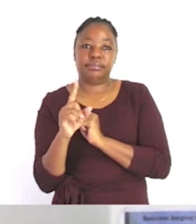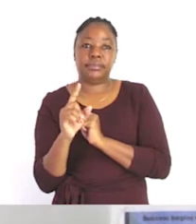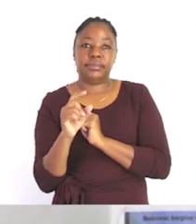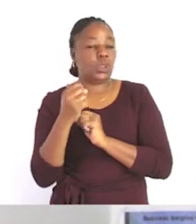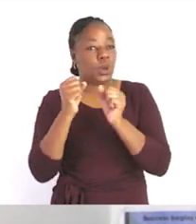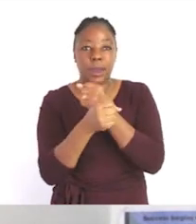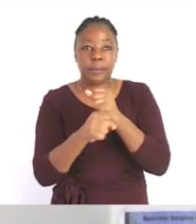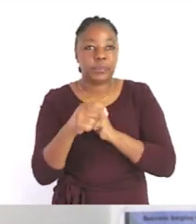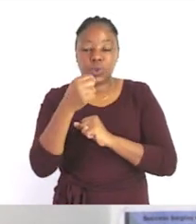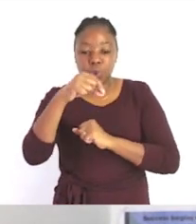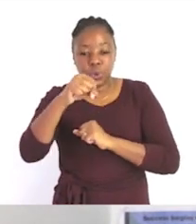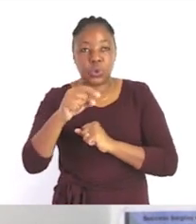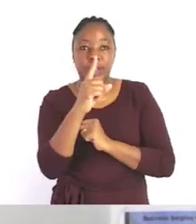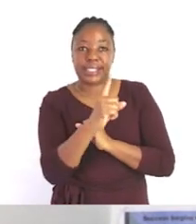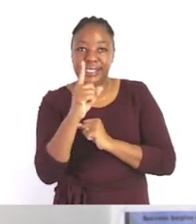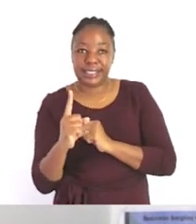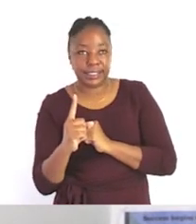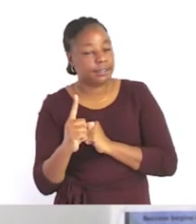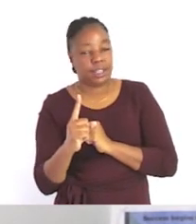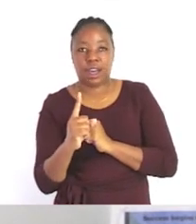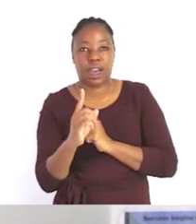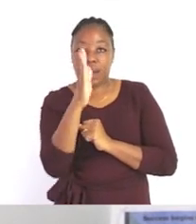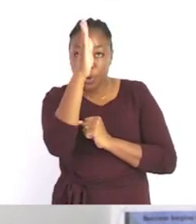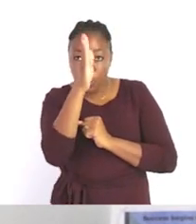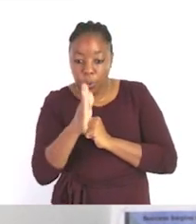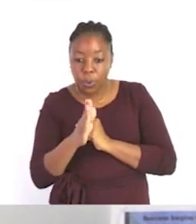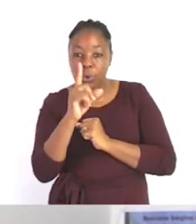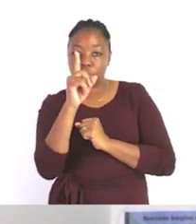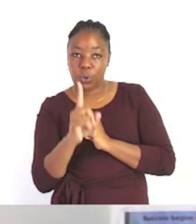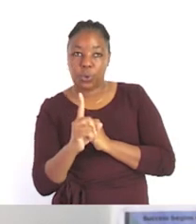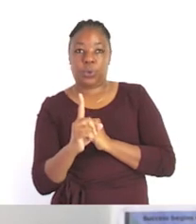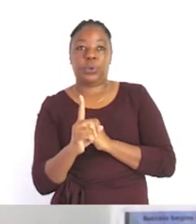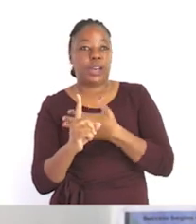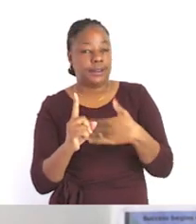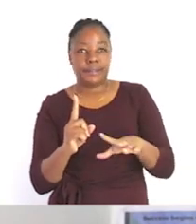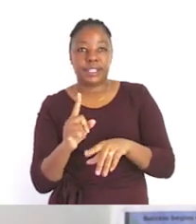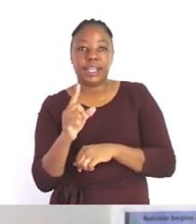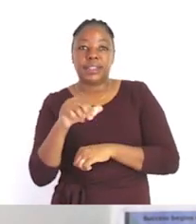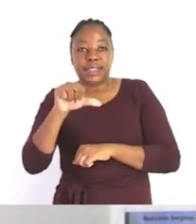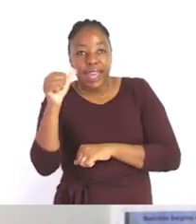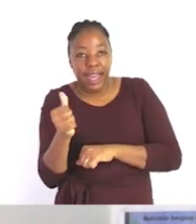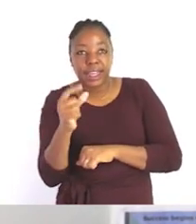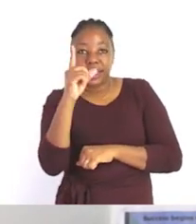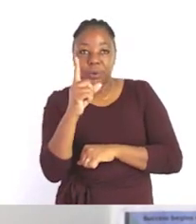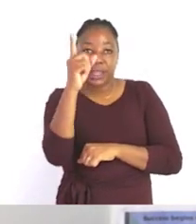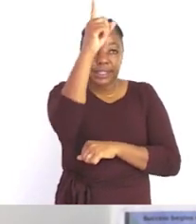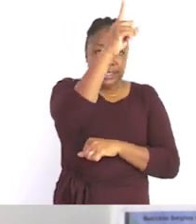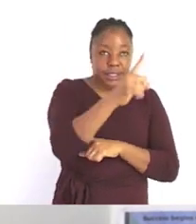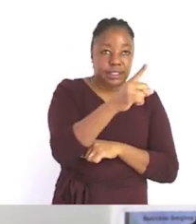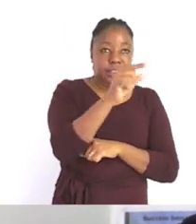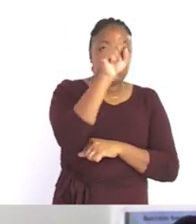digit, our 1, and we're going to carry that other digit to the next